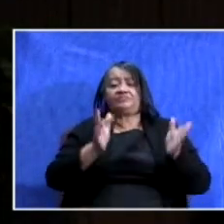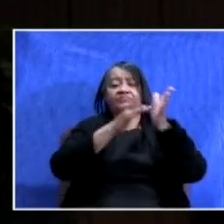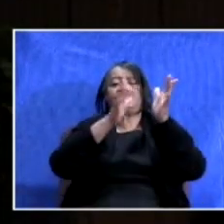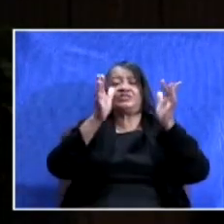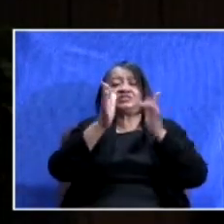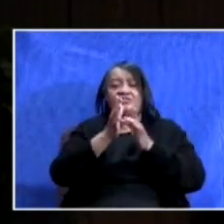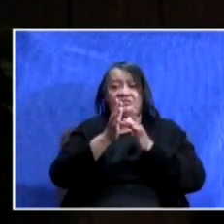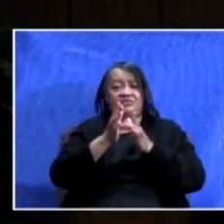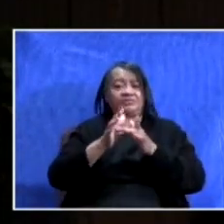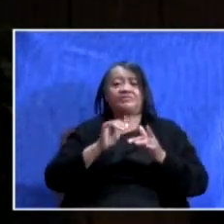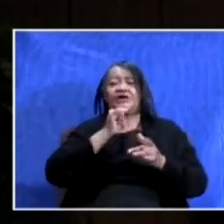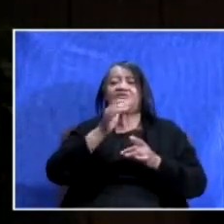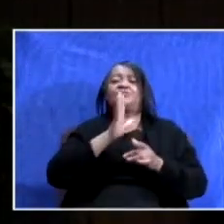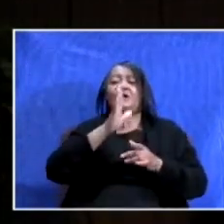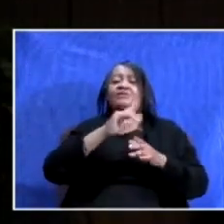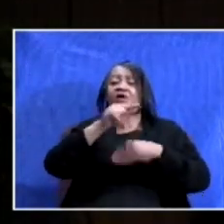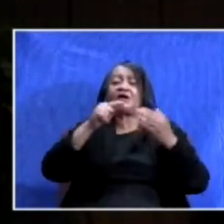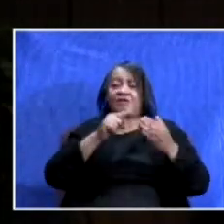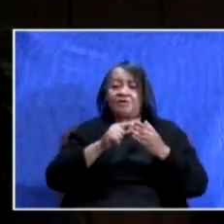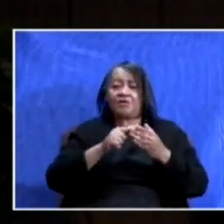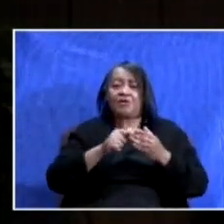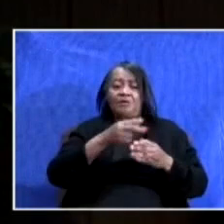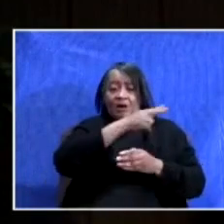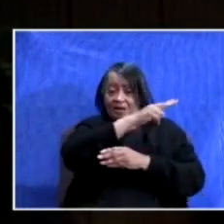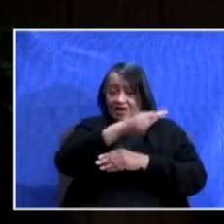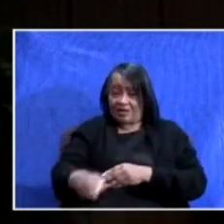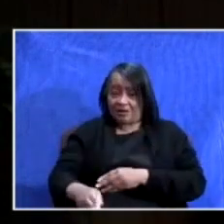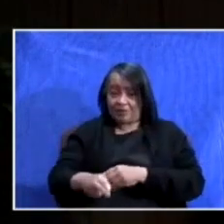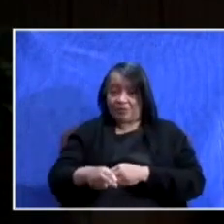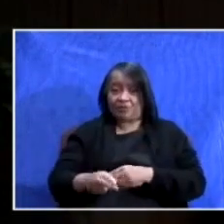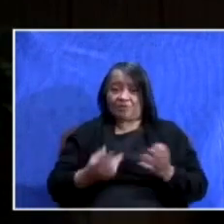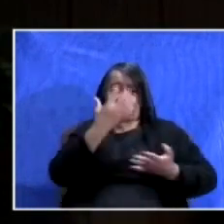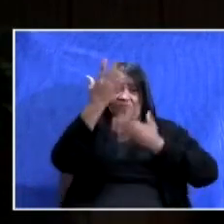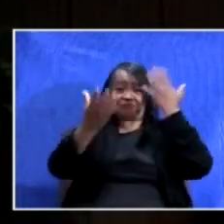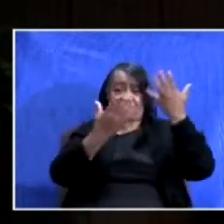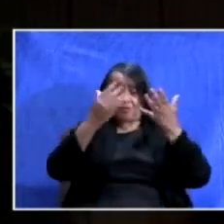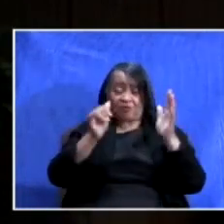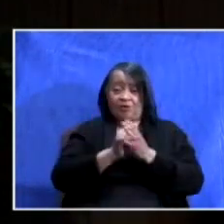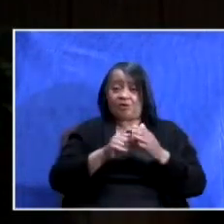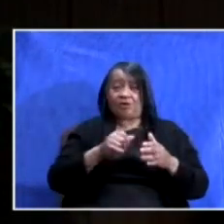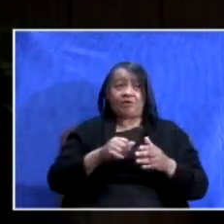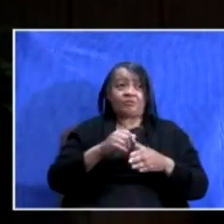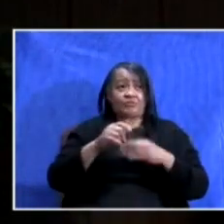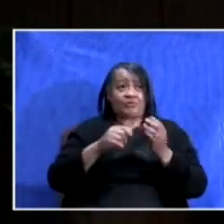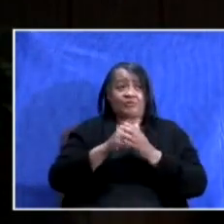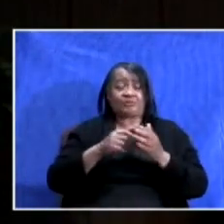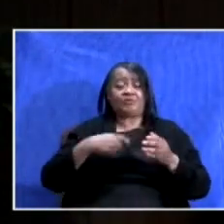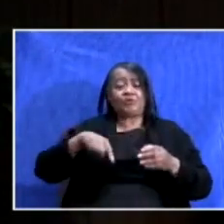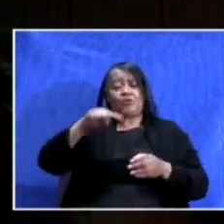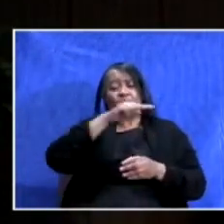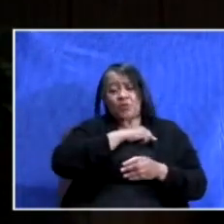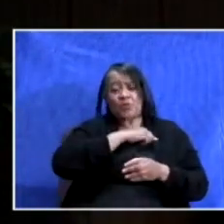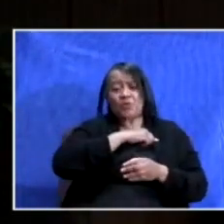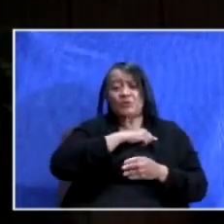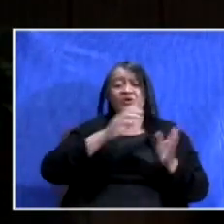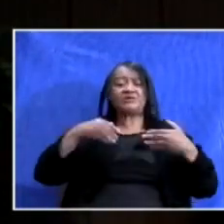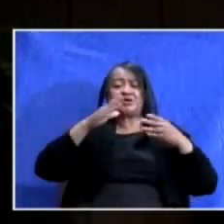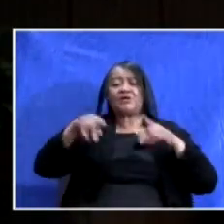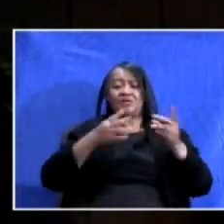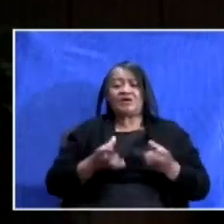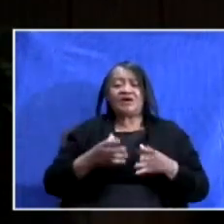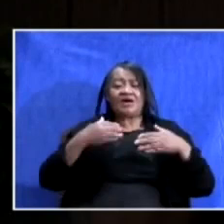Jesus didn't speak much about hell. When we were younger, we had a whole lot